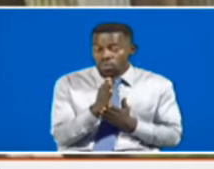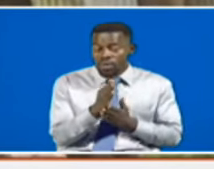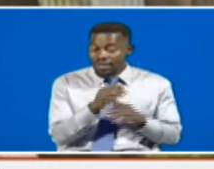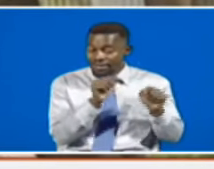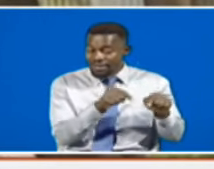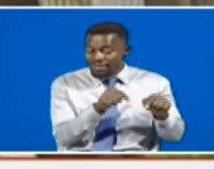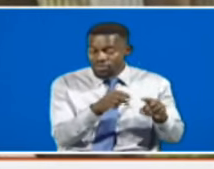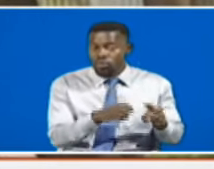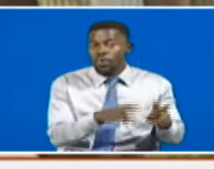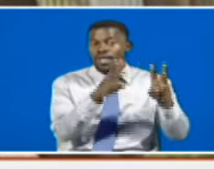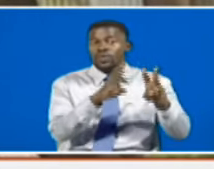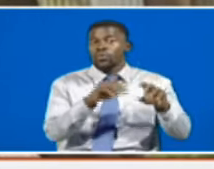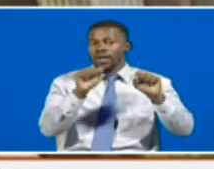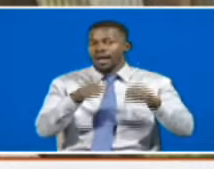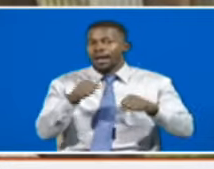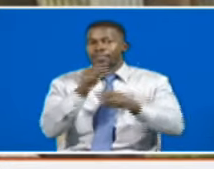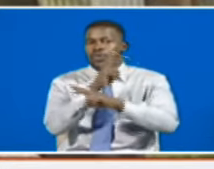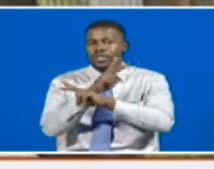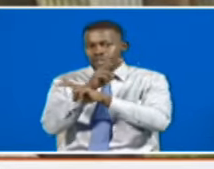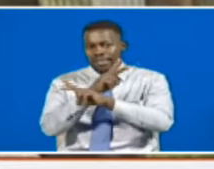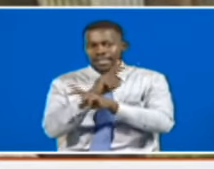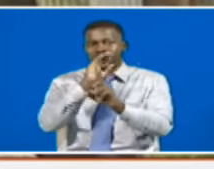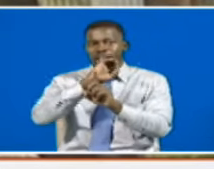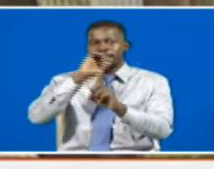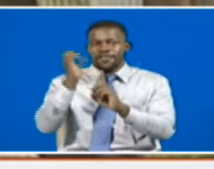tunaweza preserve